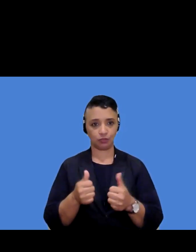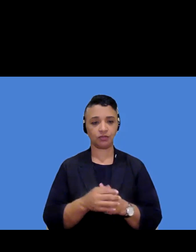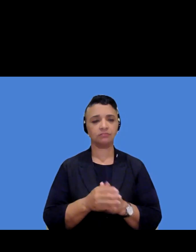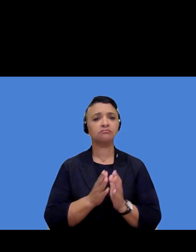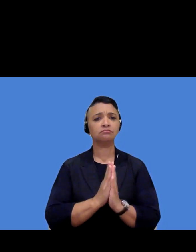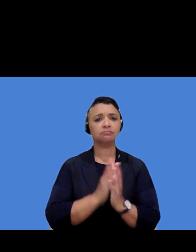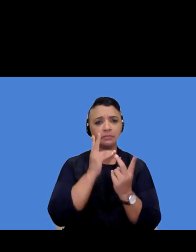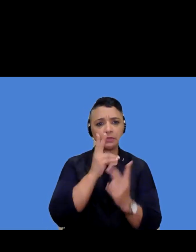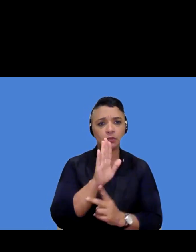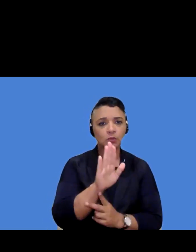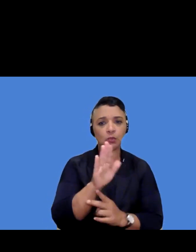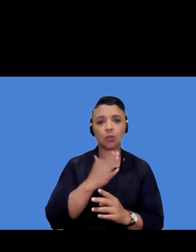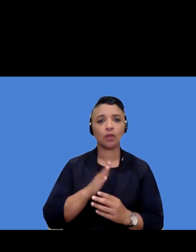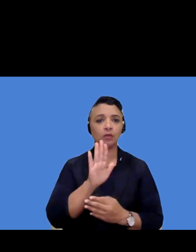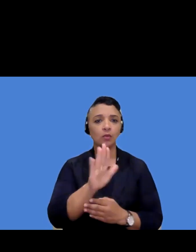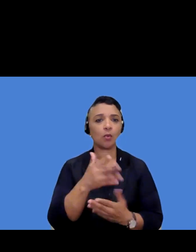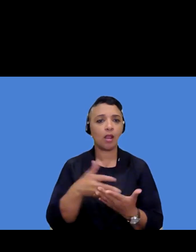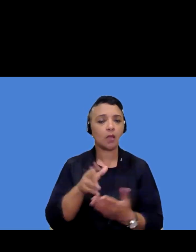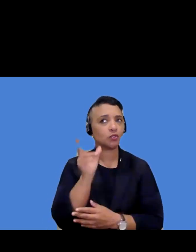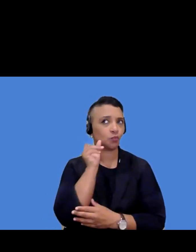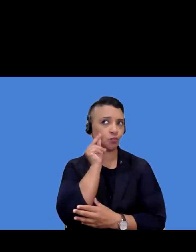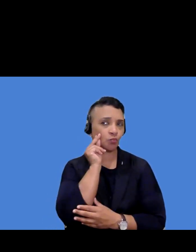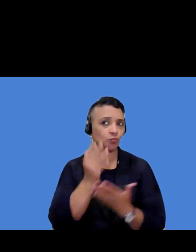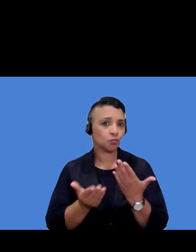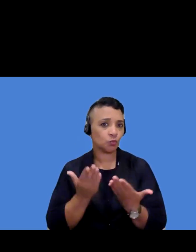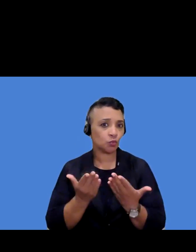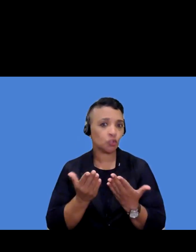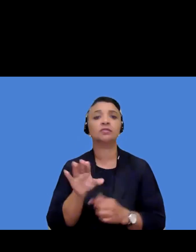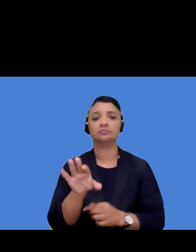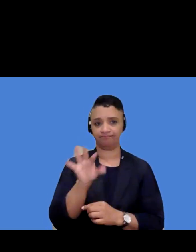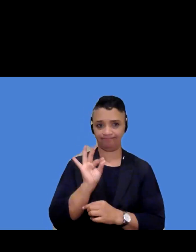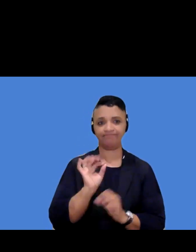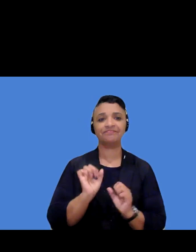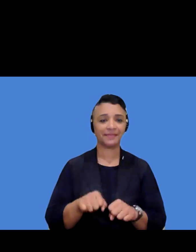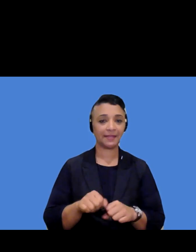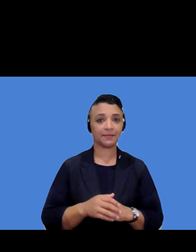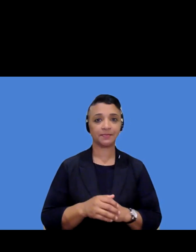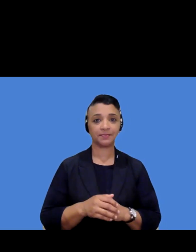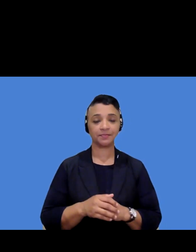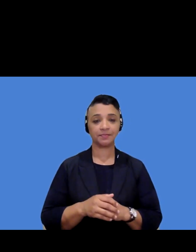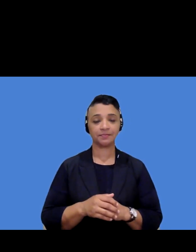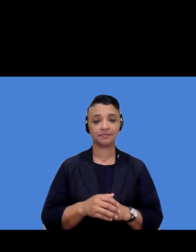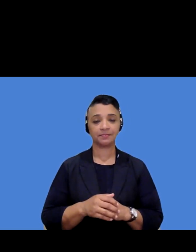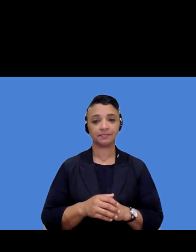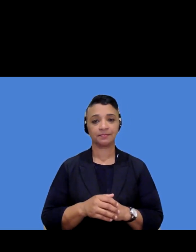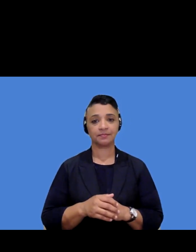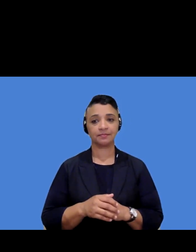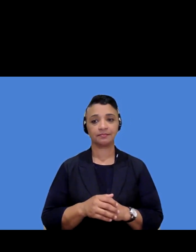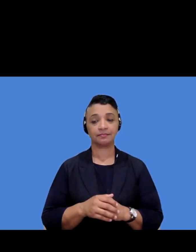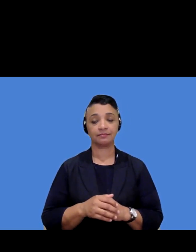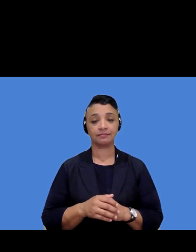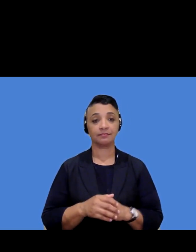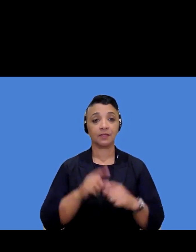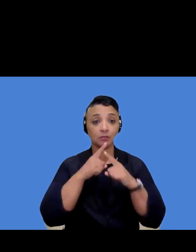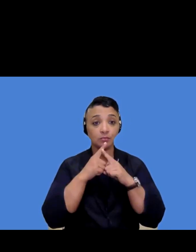channel that you will follow throughout the meeting. The participants do not have the option of opening the microphone